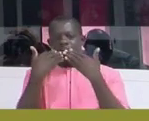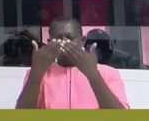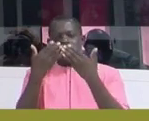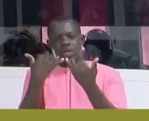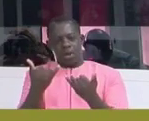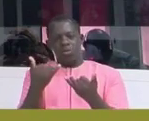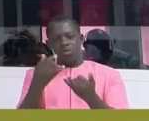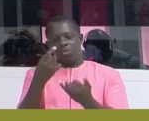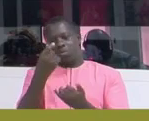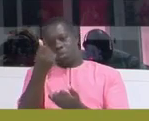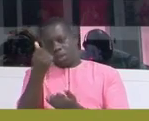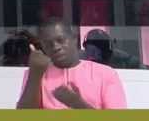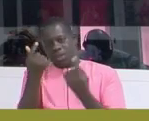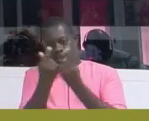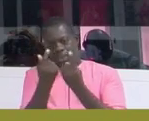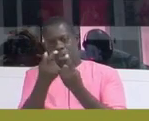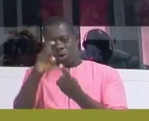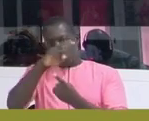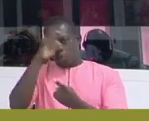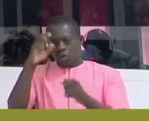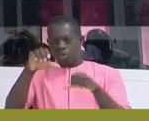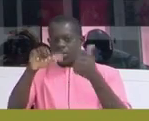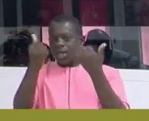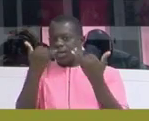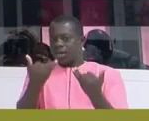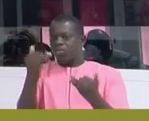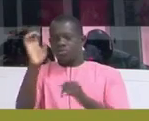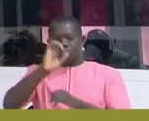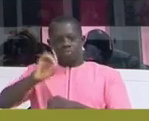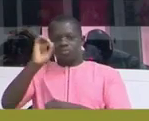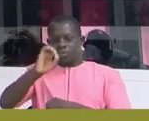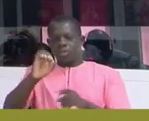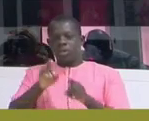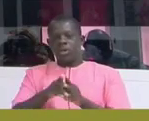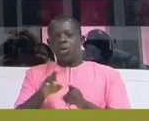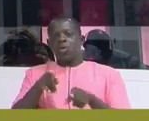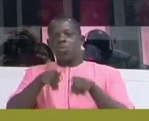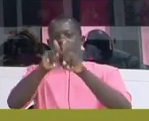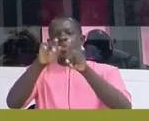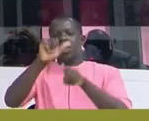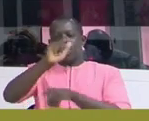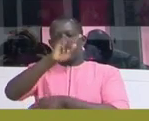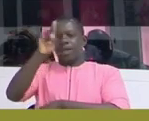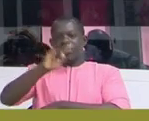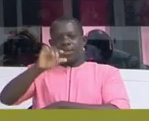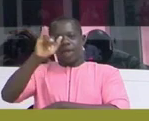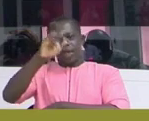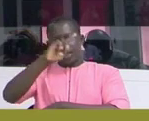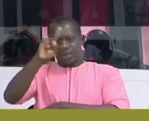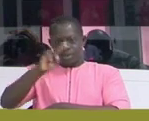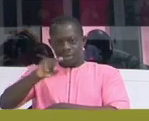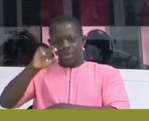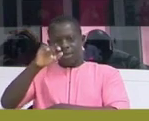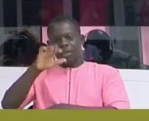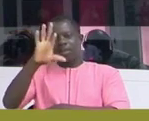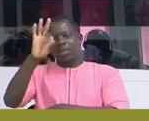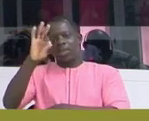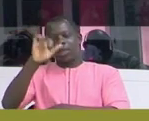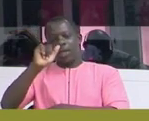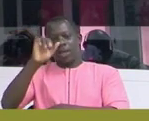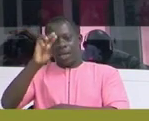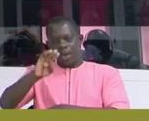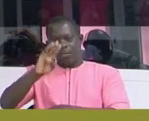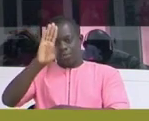it? I said now for the morning. We have not started work yet